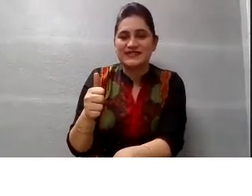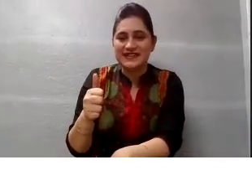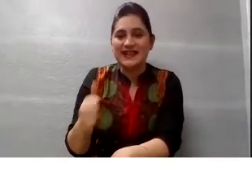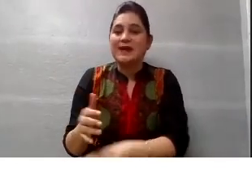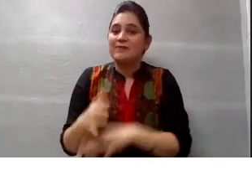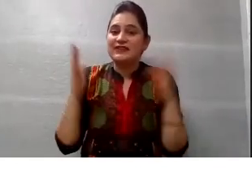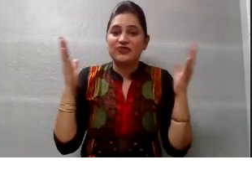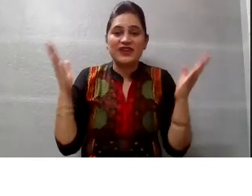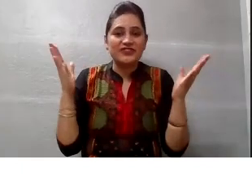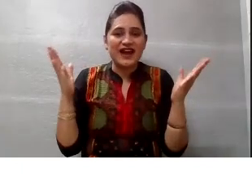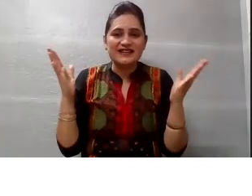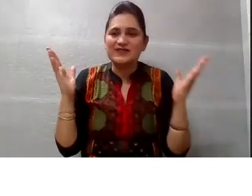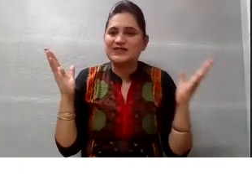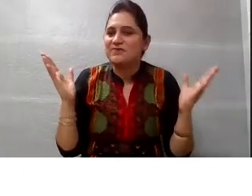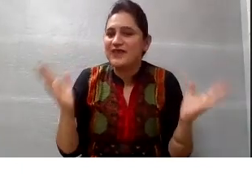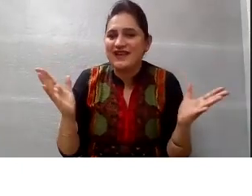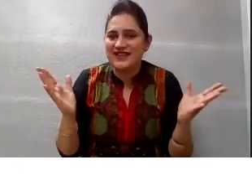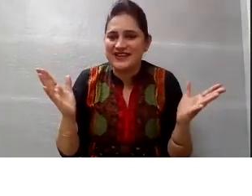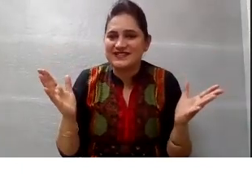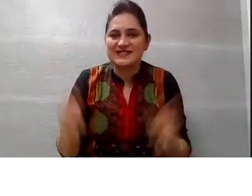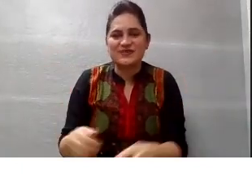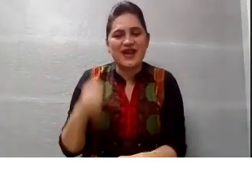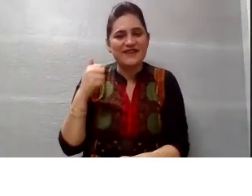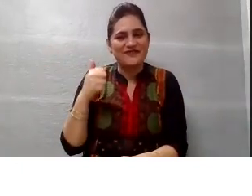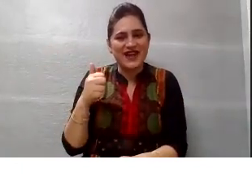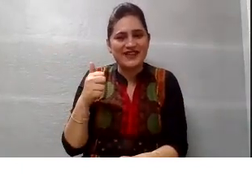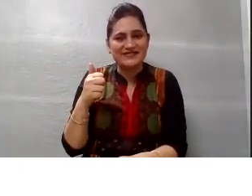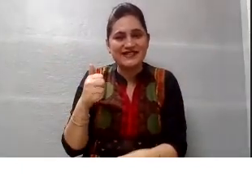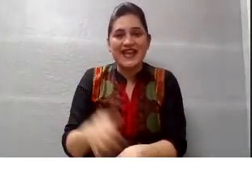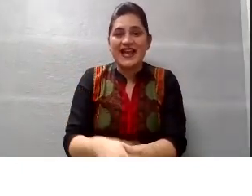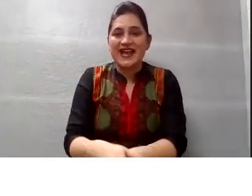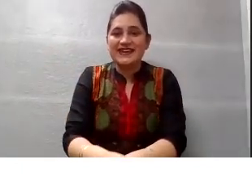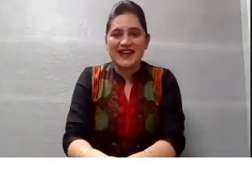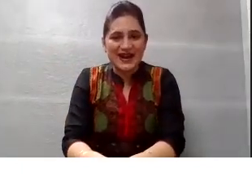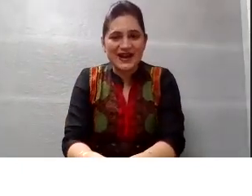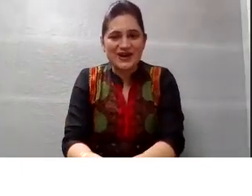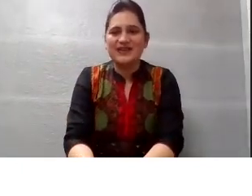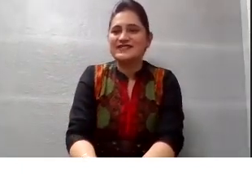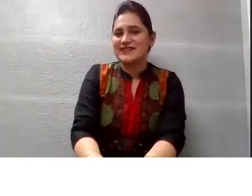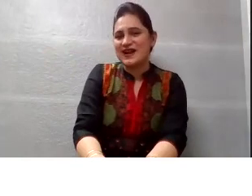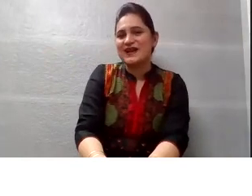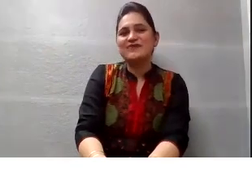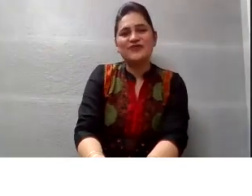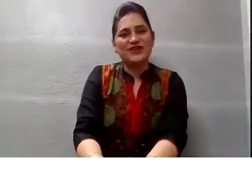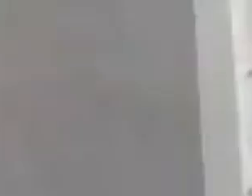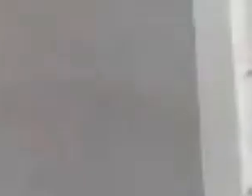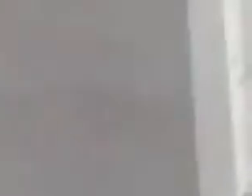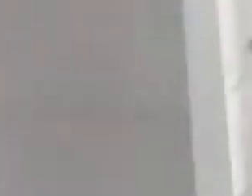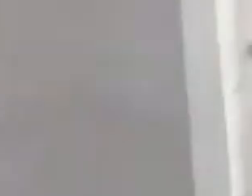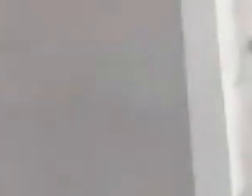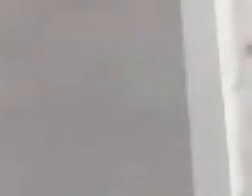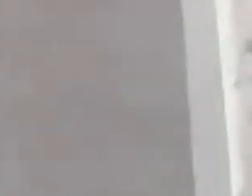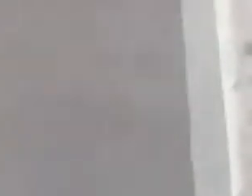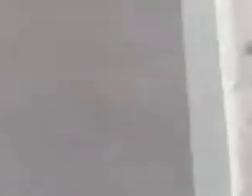activity. Play treasure hunt with your parents. So have fun. And now it's time for